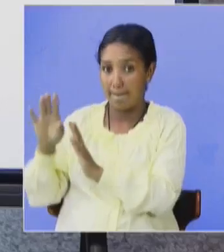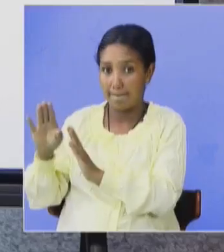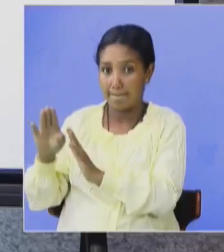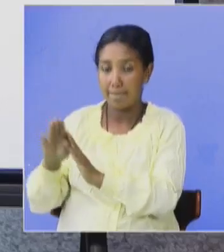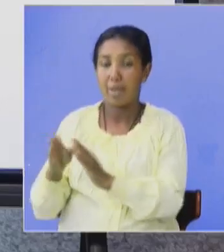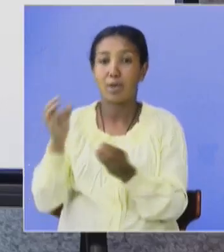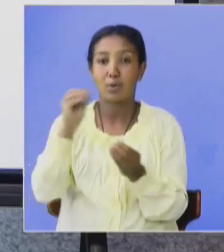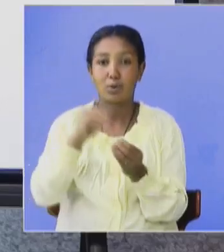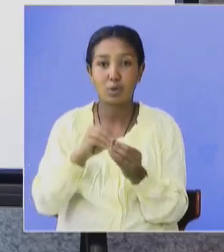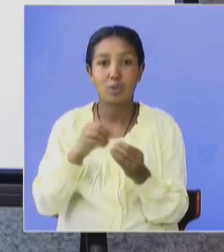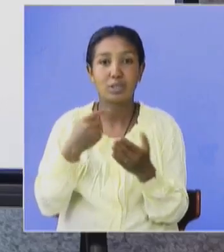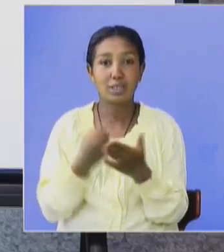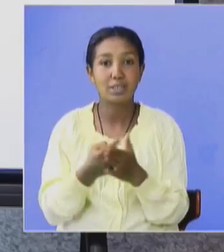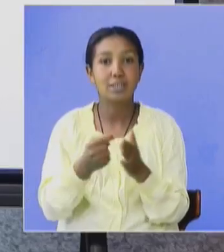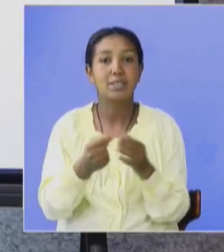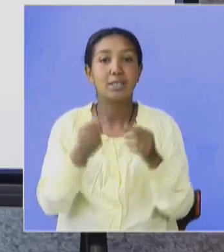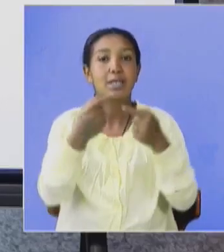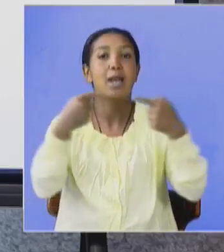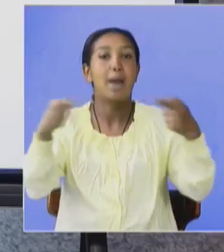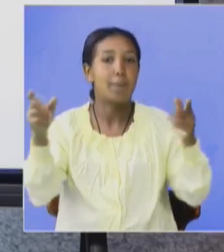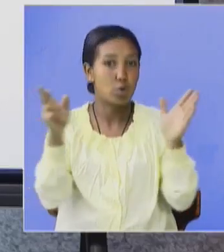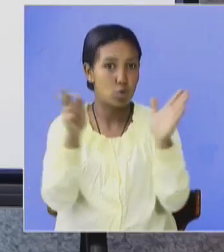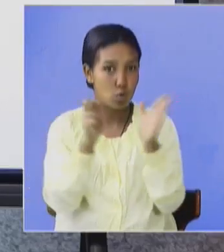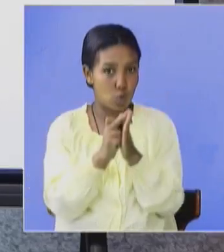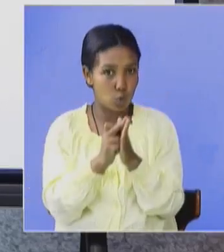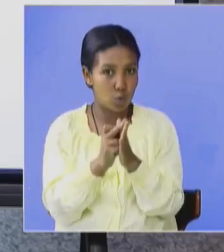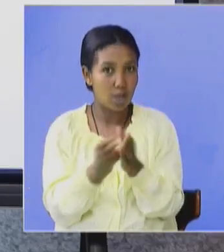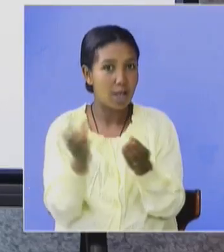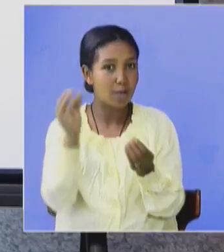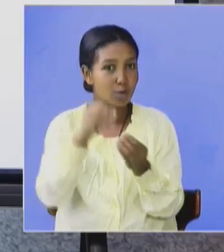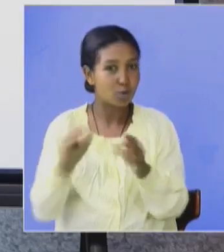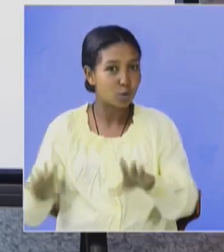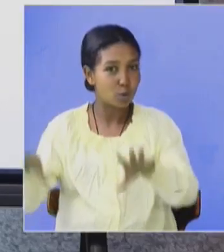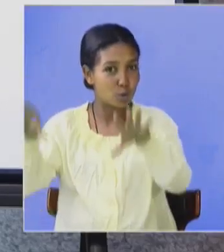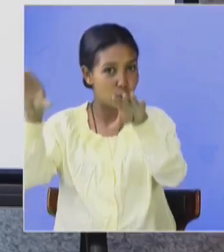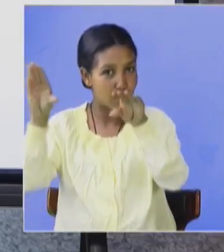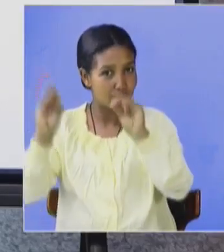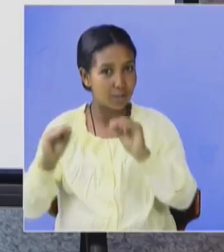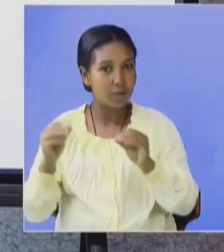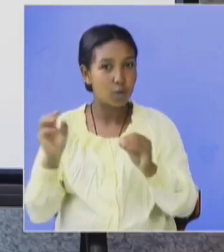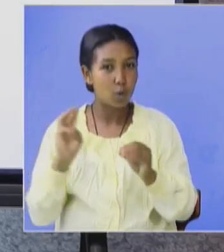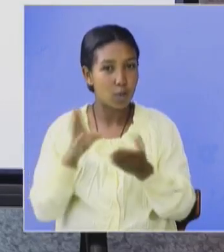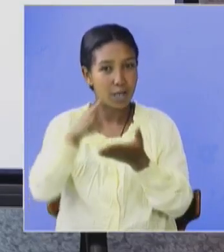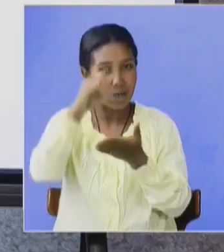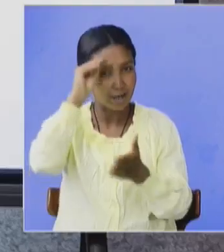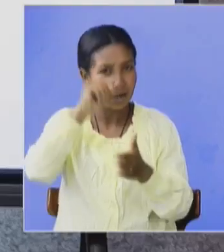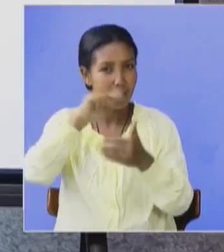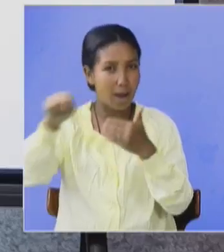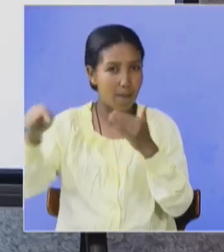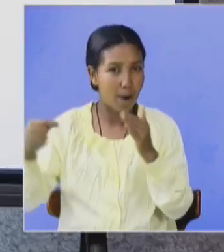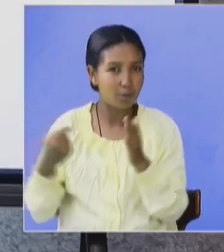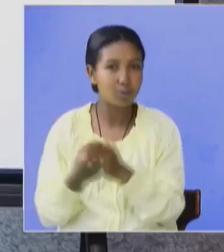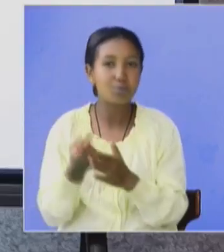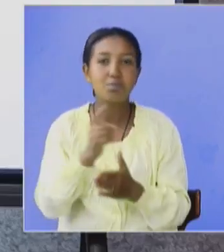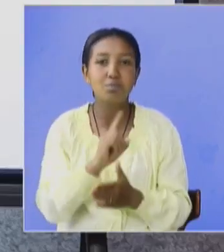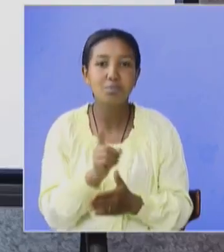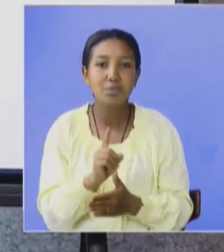And also, this is grammar rule. And also, students, we were learning about also what?